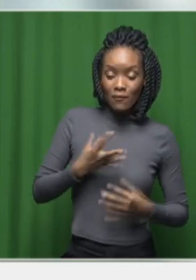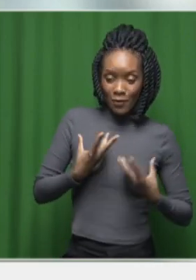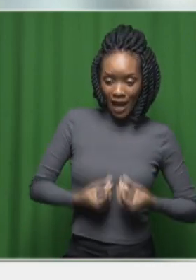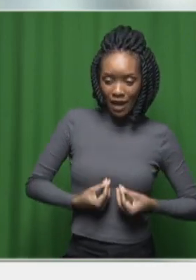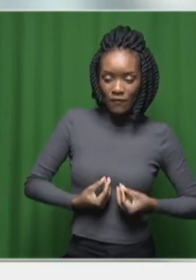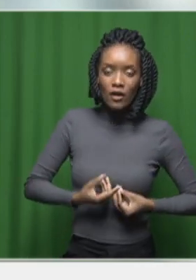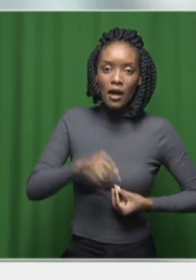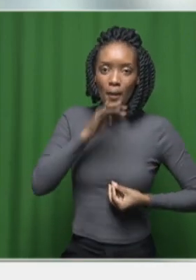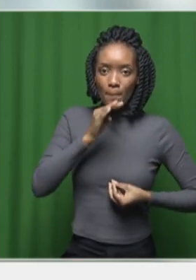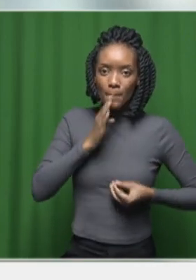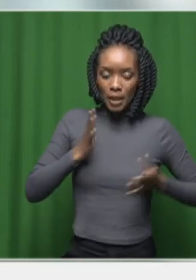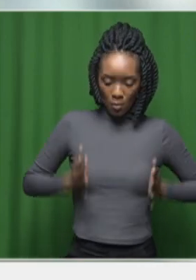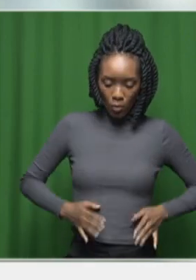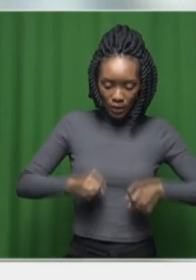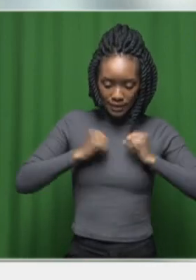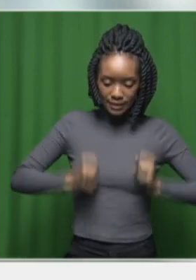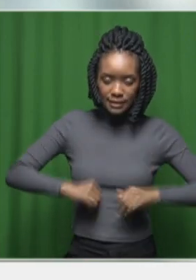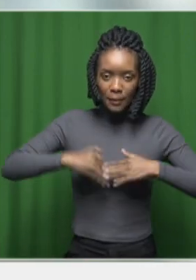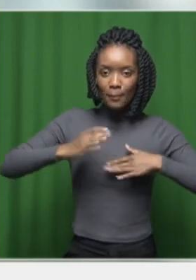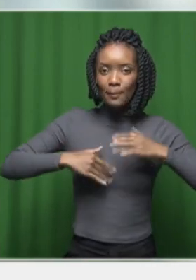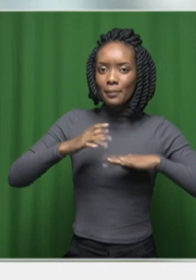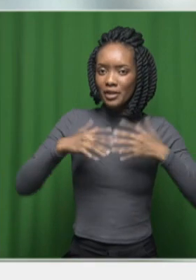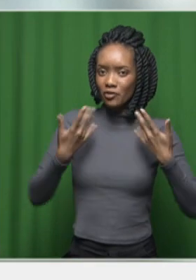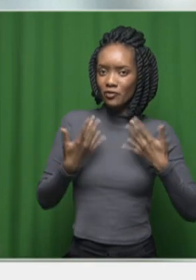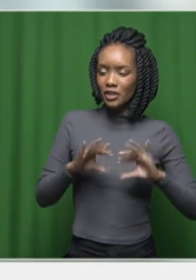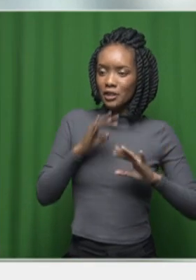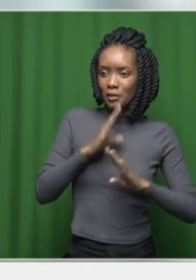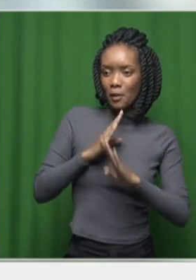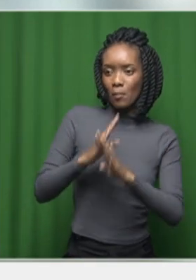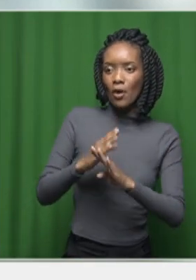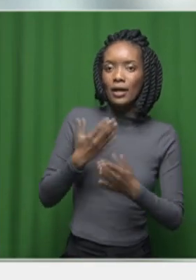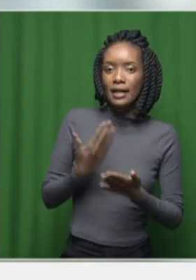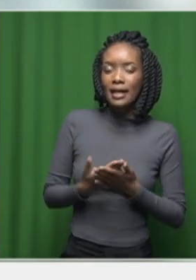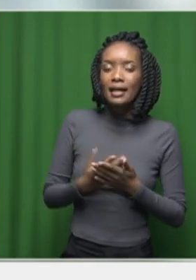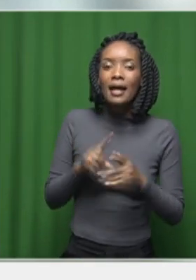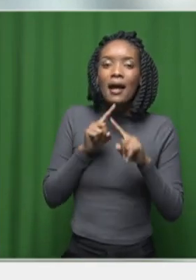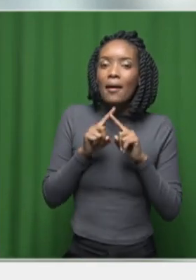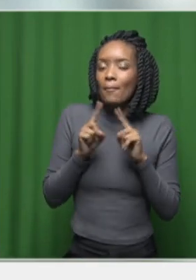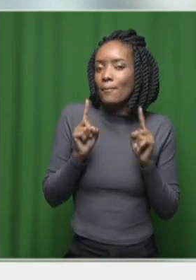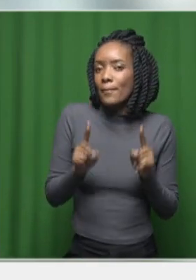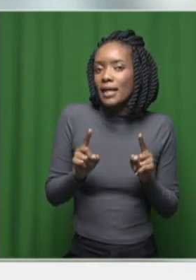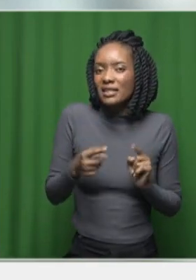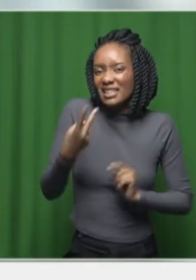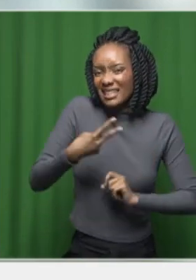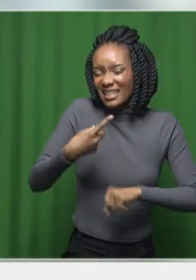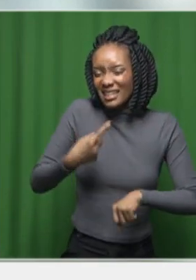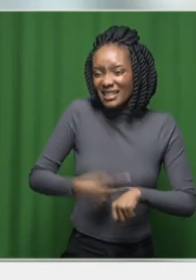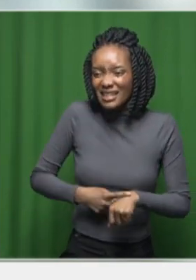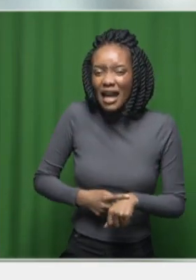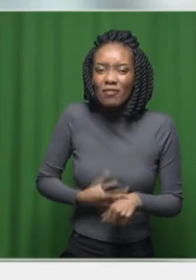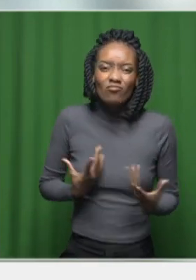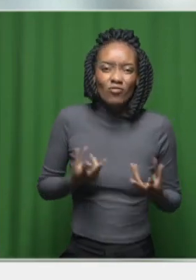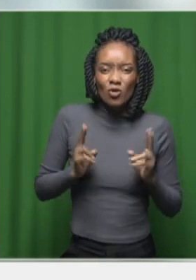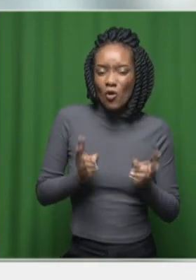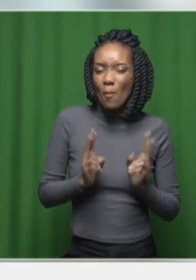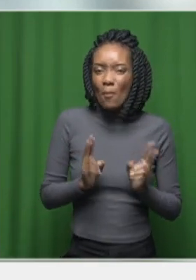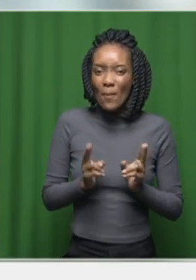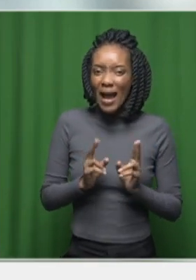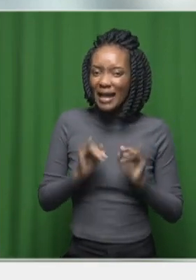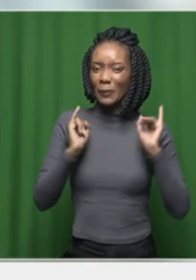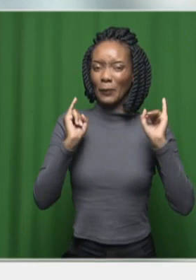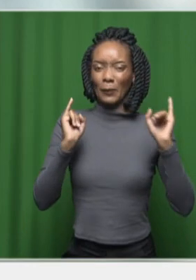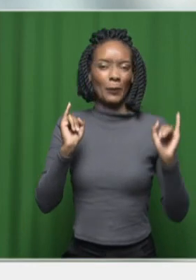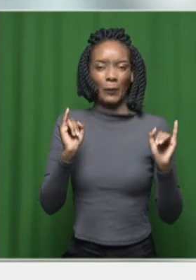it's unlikely that it's going to be more severe than your first infection. So I think most infections will give you